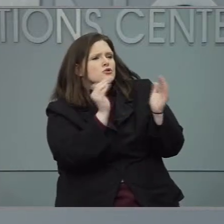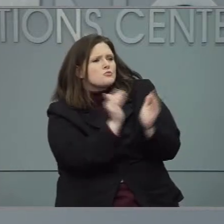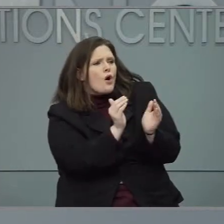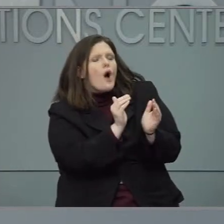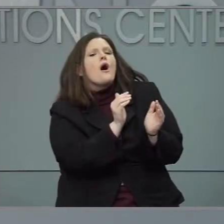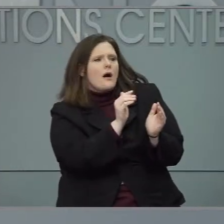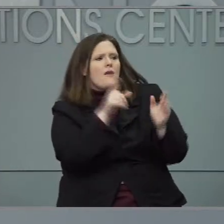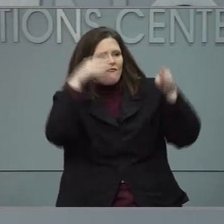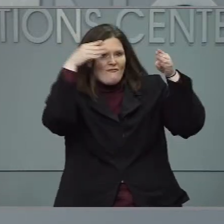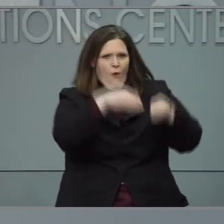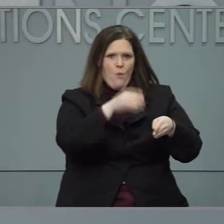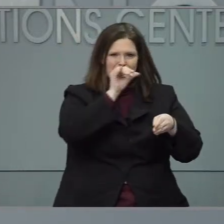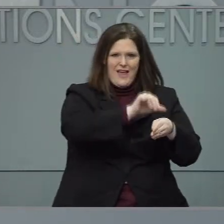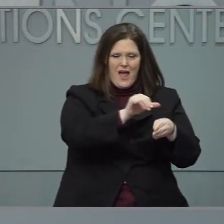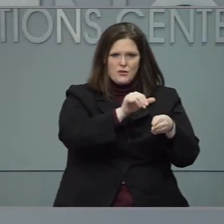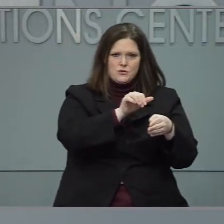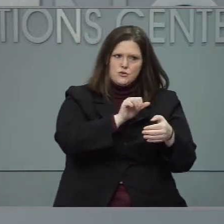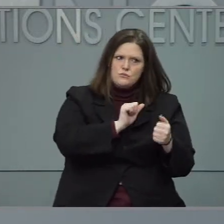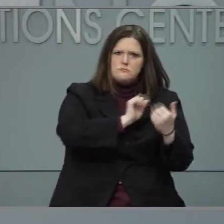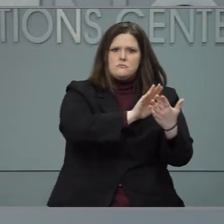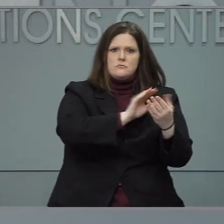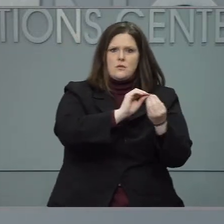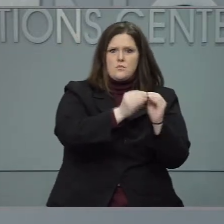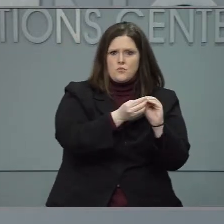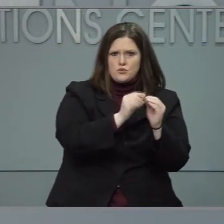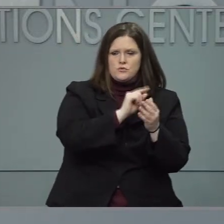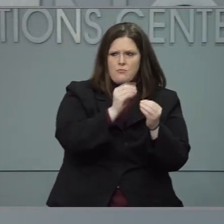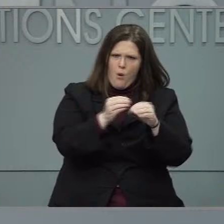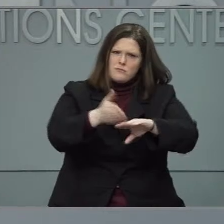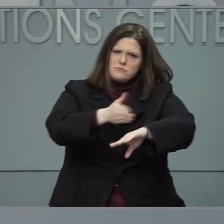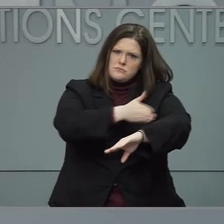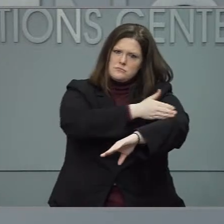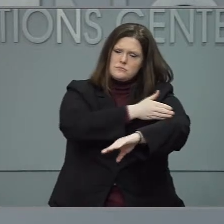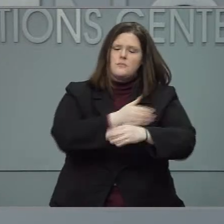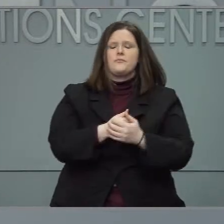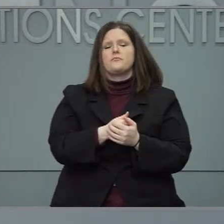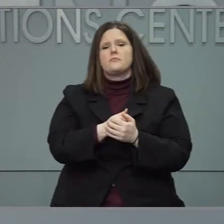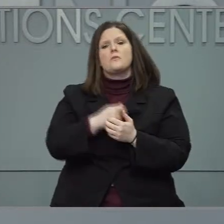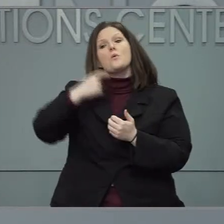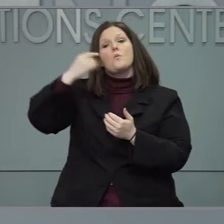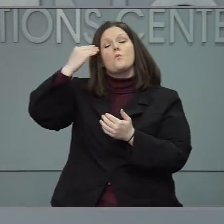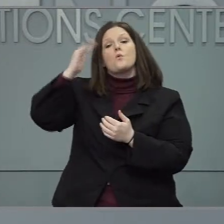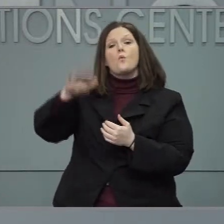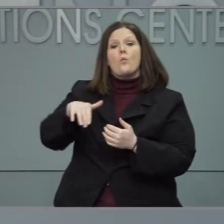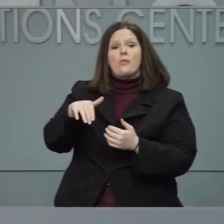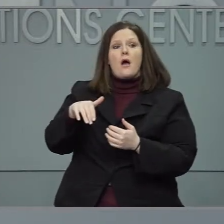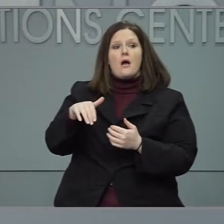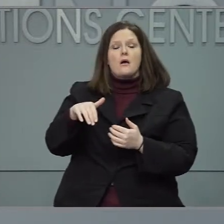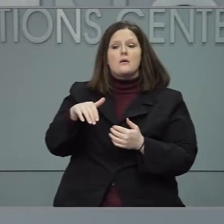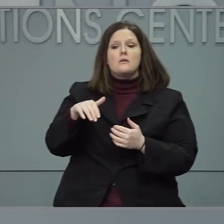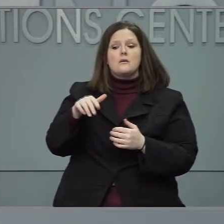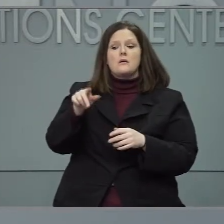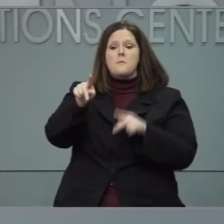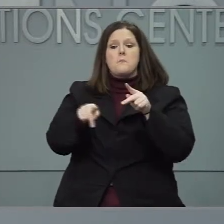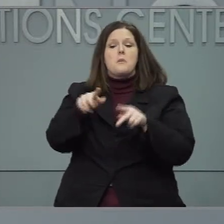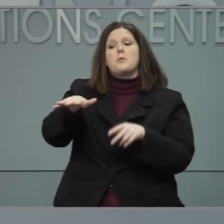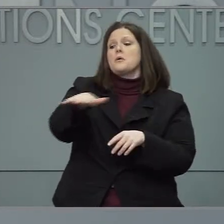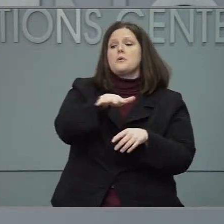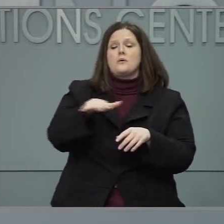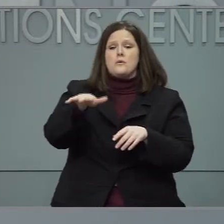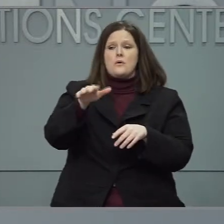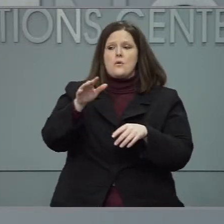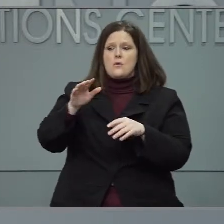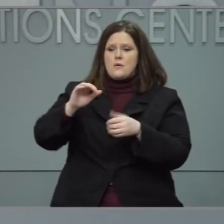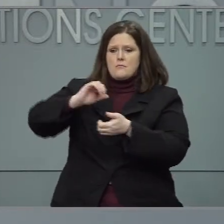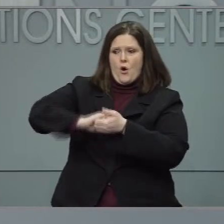employers. Particularly, we know that are around that are able to work with